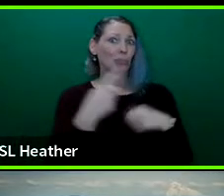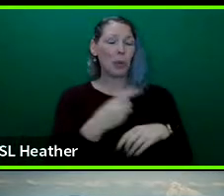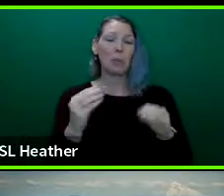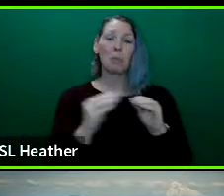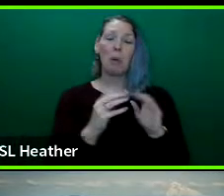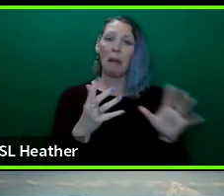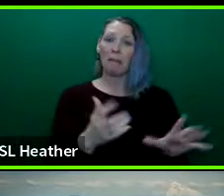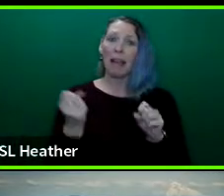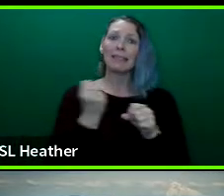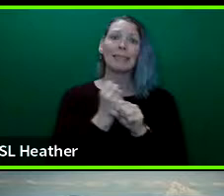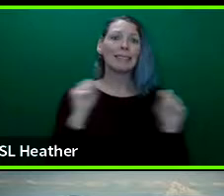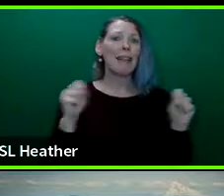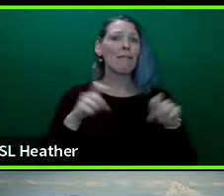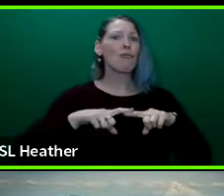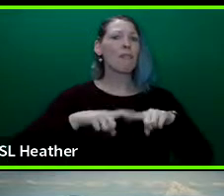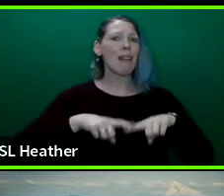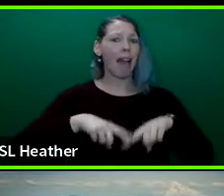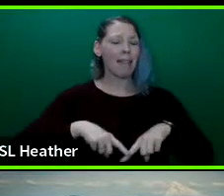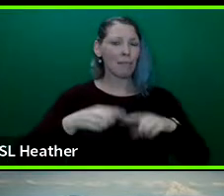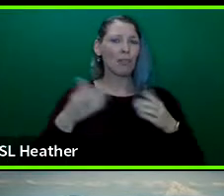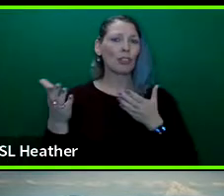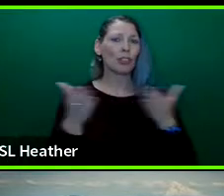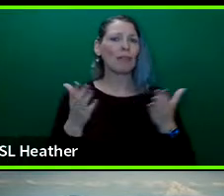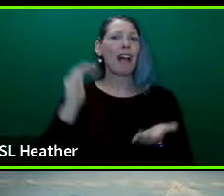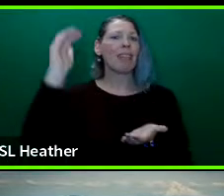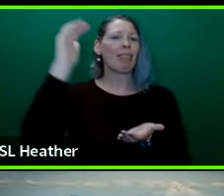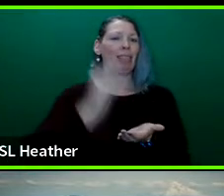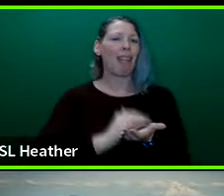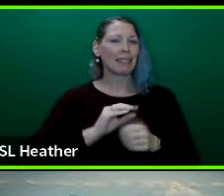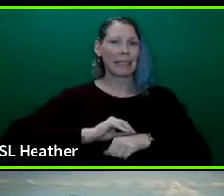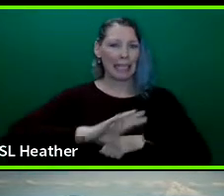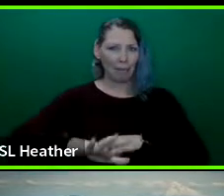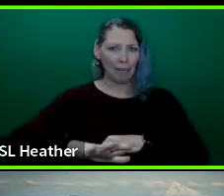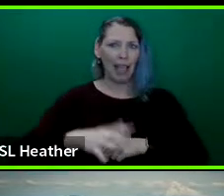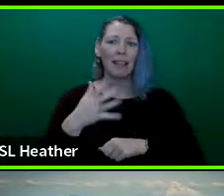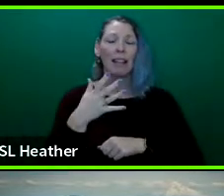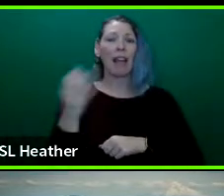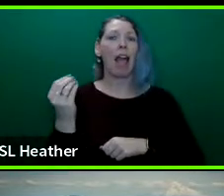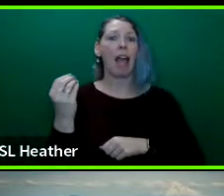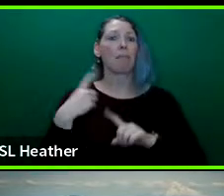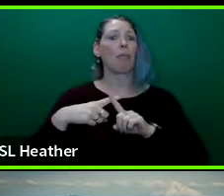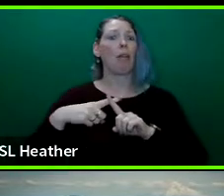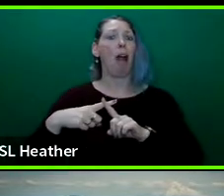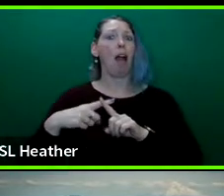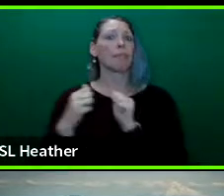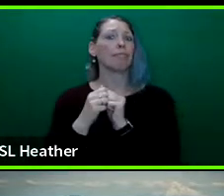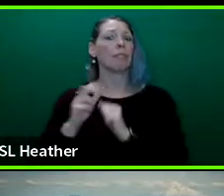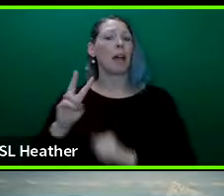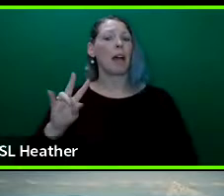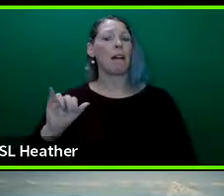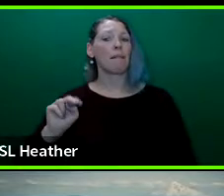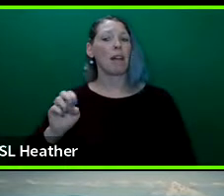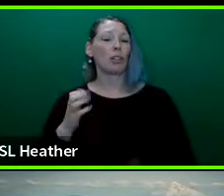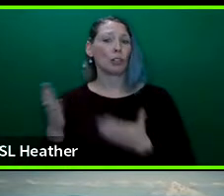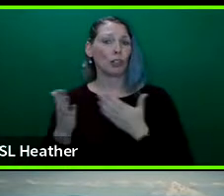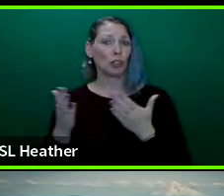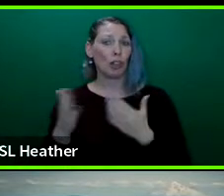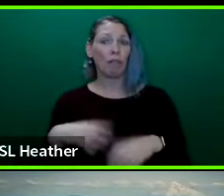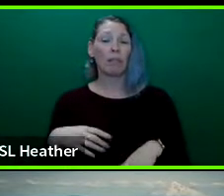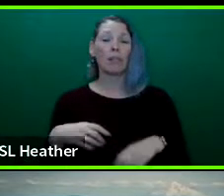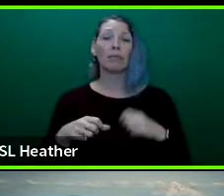more reliable service with fewer impacts and duplication of the Vine service. Extending light rail to